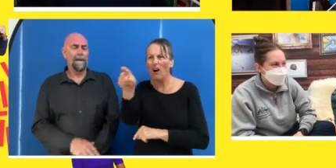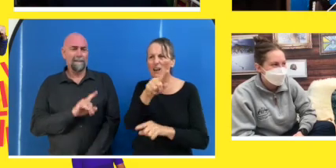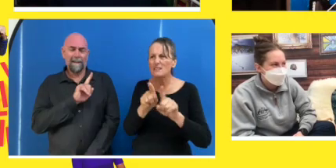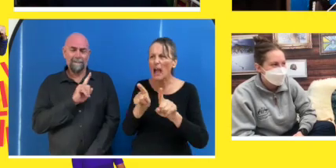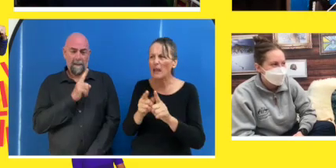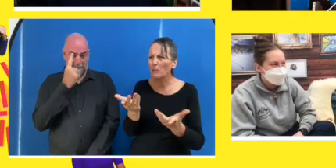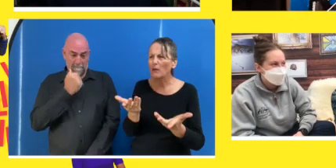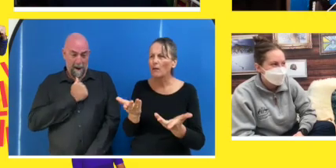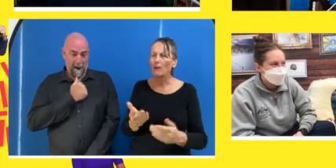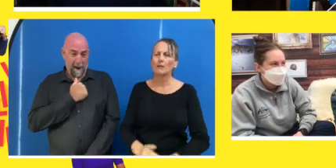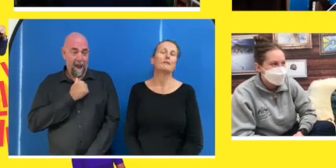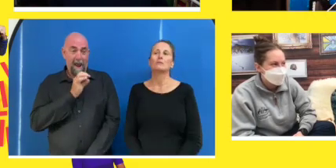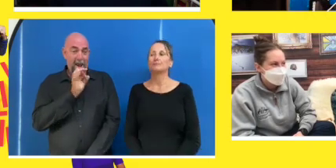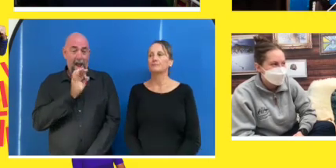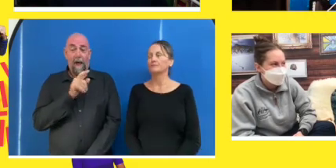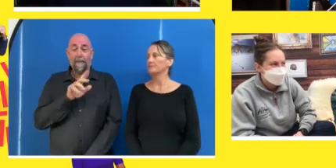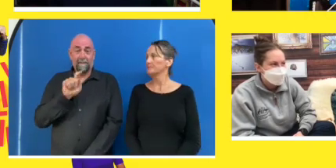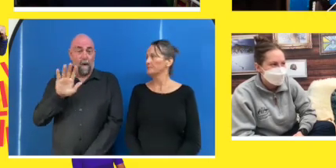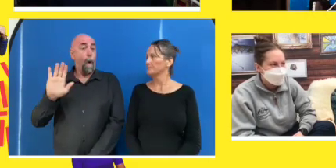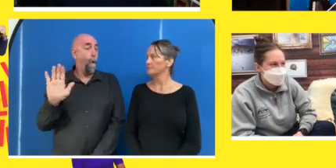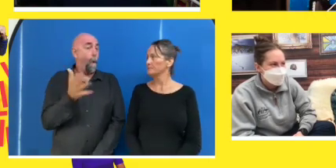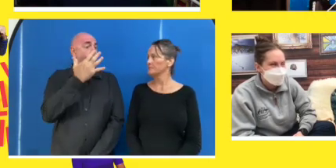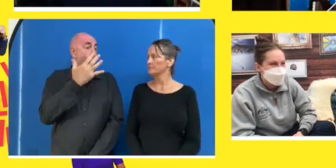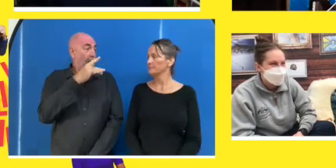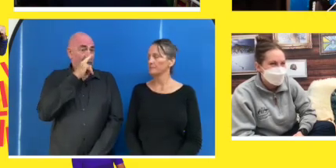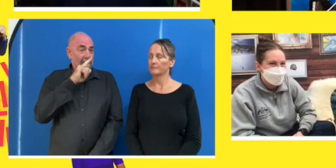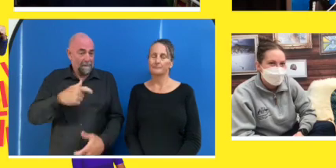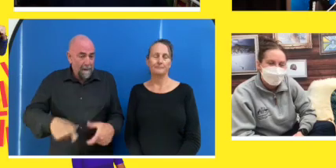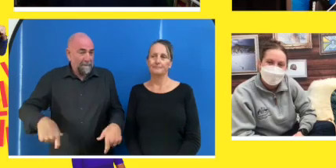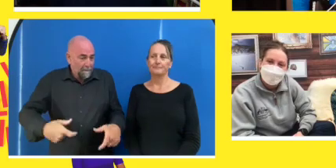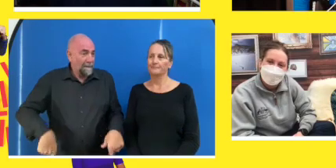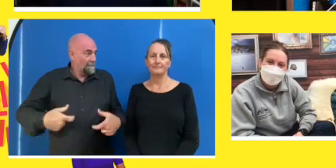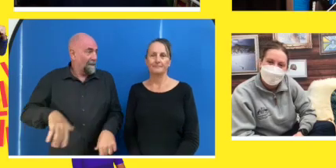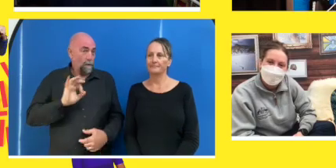Well, I don't really know. I always wear